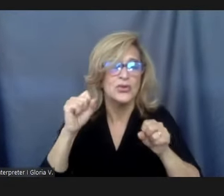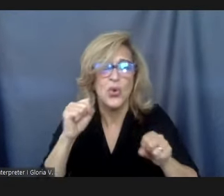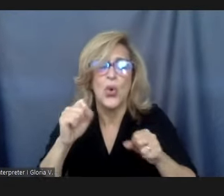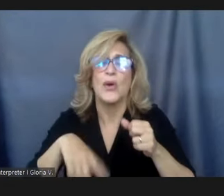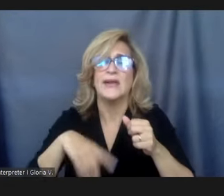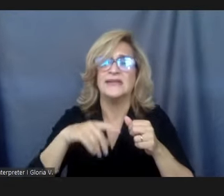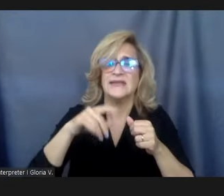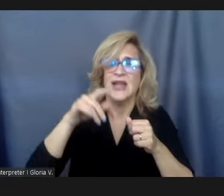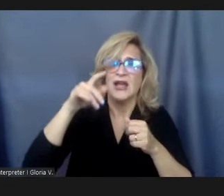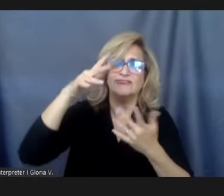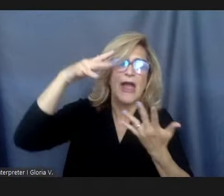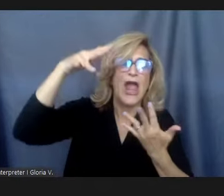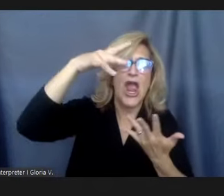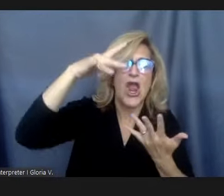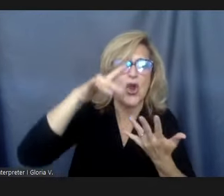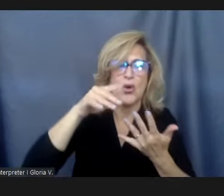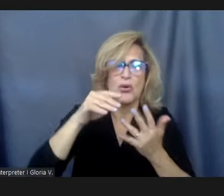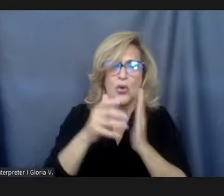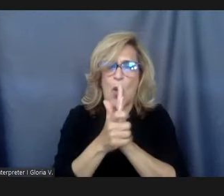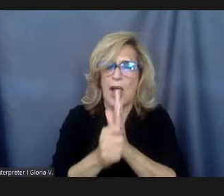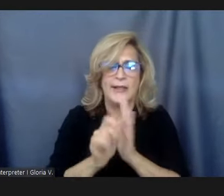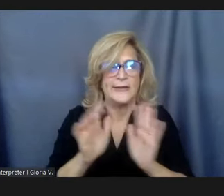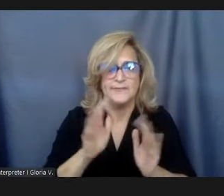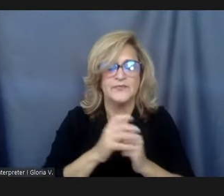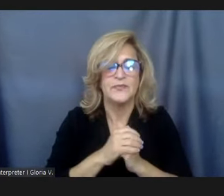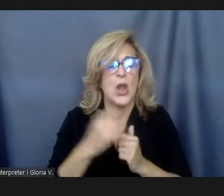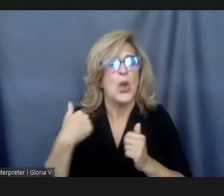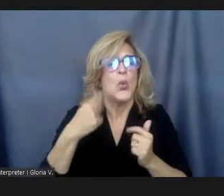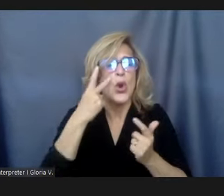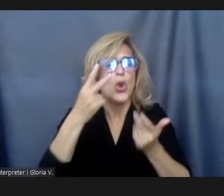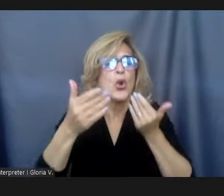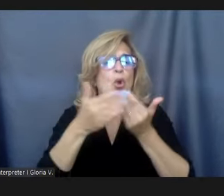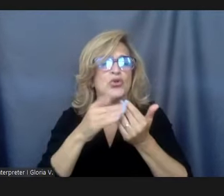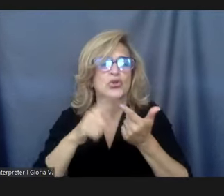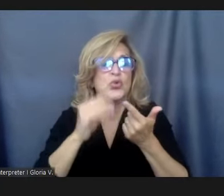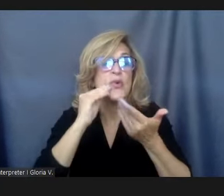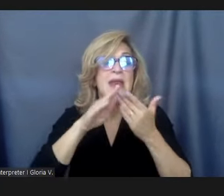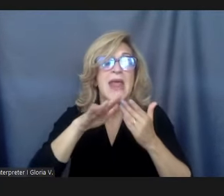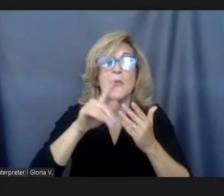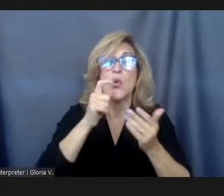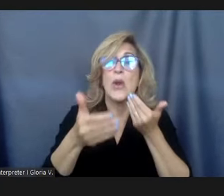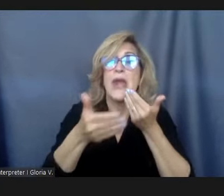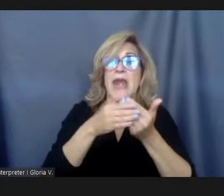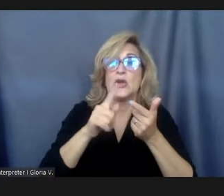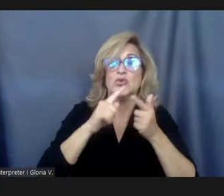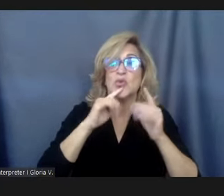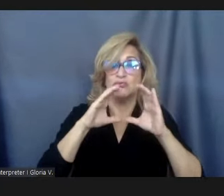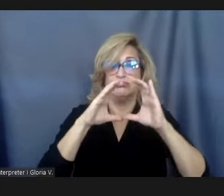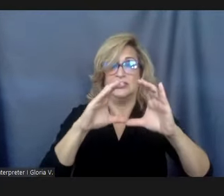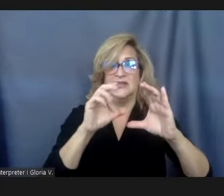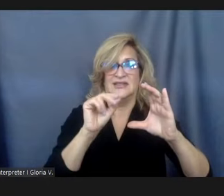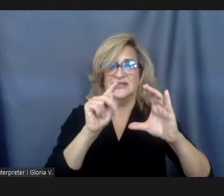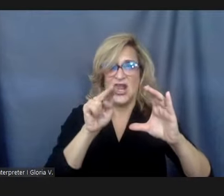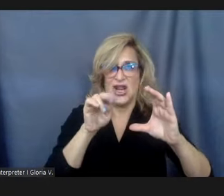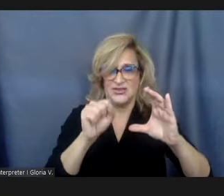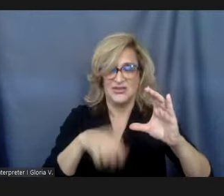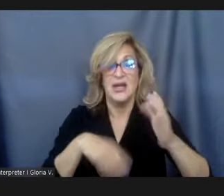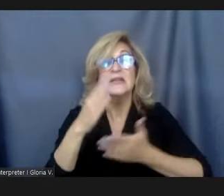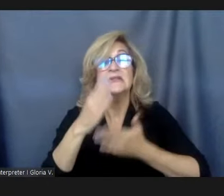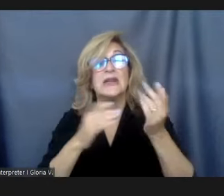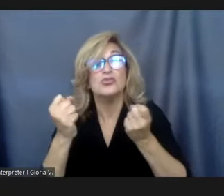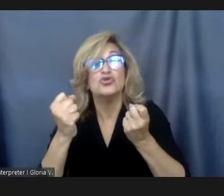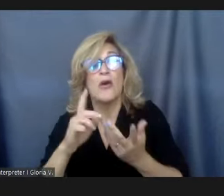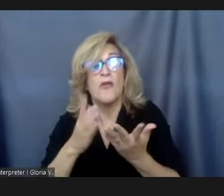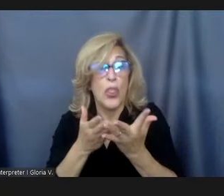located. However, we will be looking more closely at the neighborhoods adjacent to both sides of these tunnels. Some drivers currently travel through